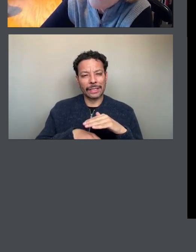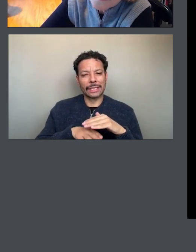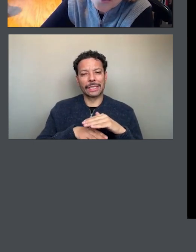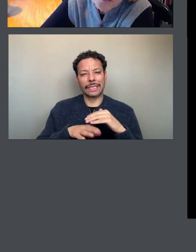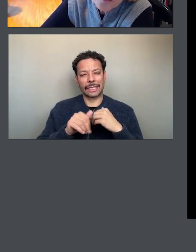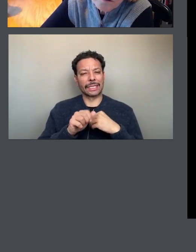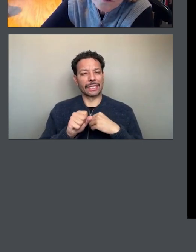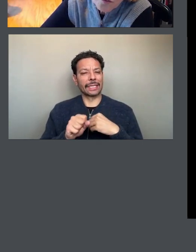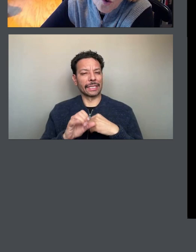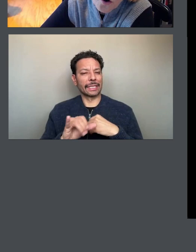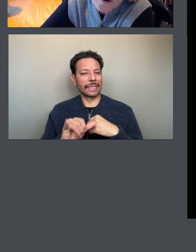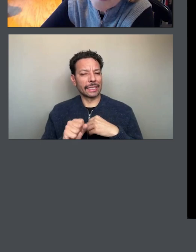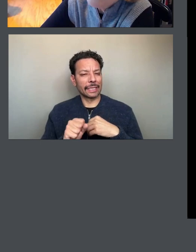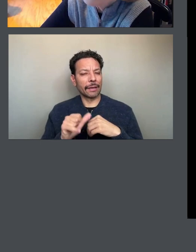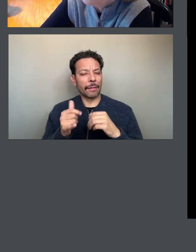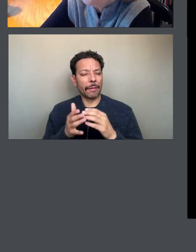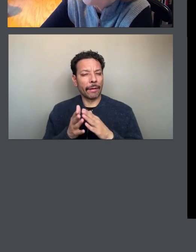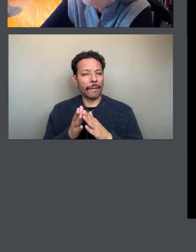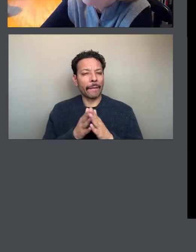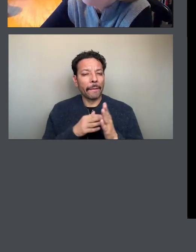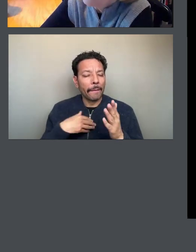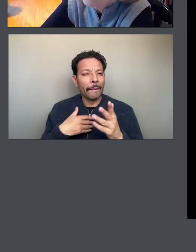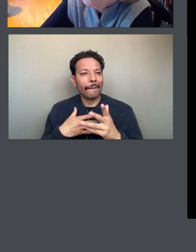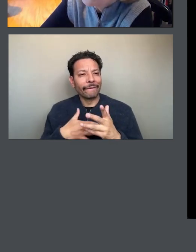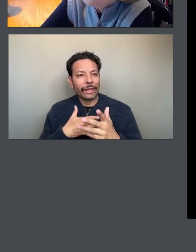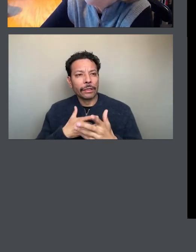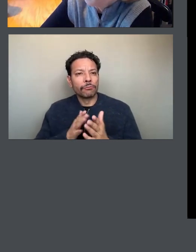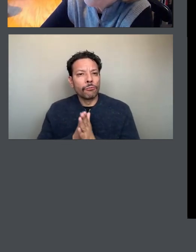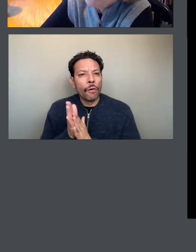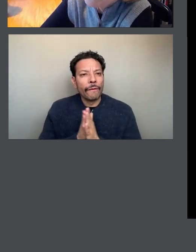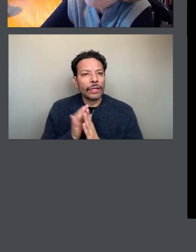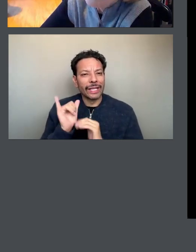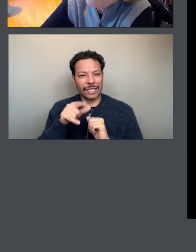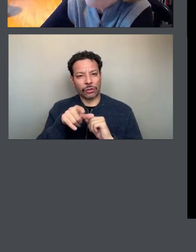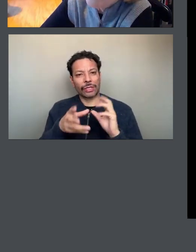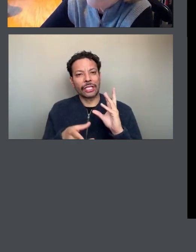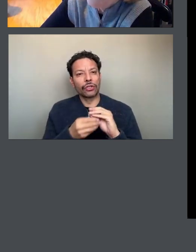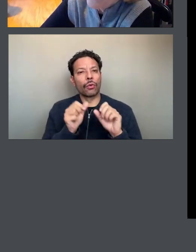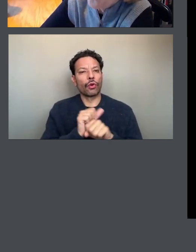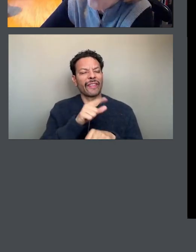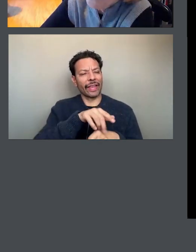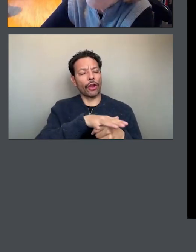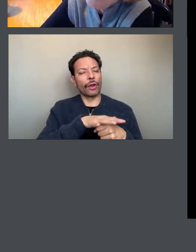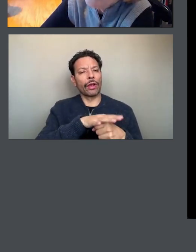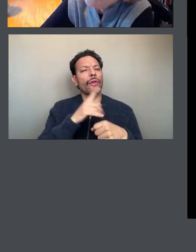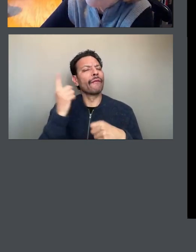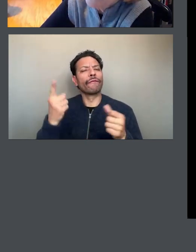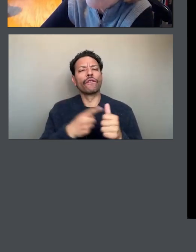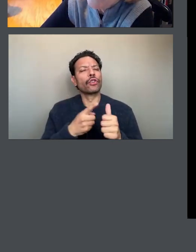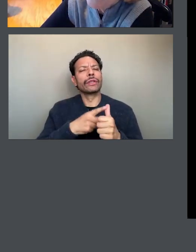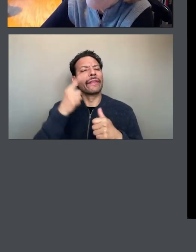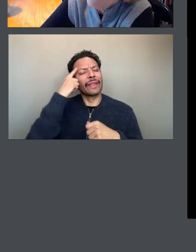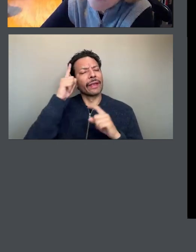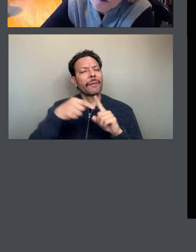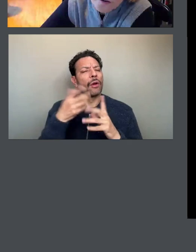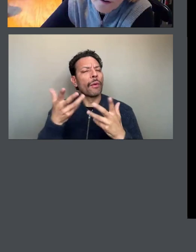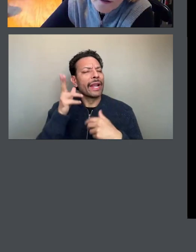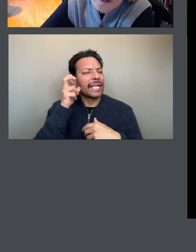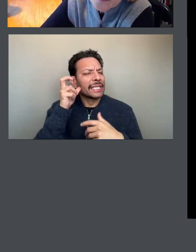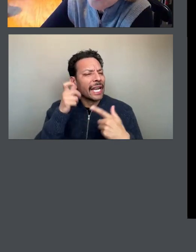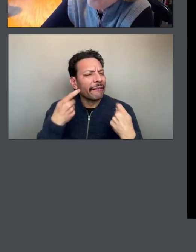for additional work in this area. So first, let's think about what is listening